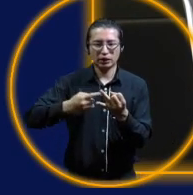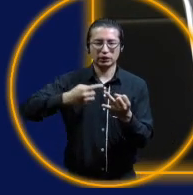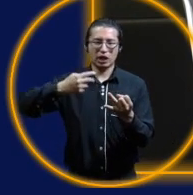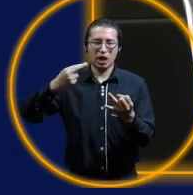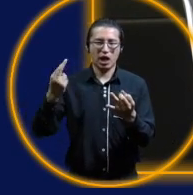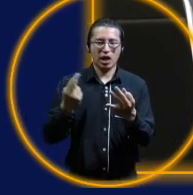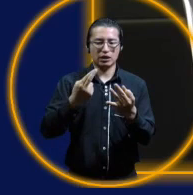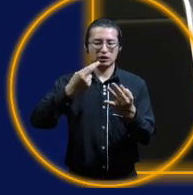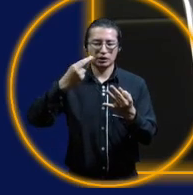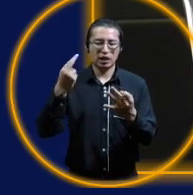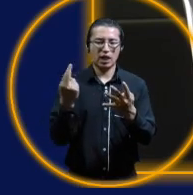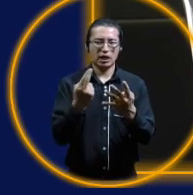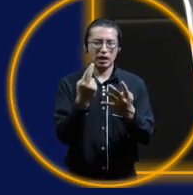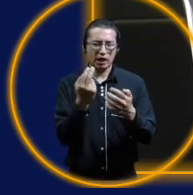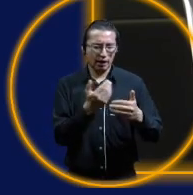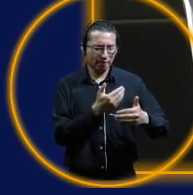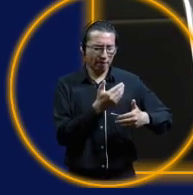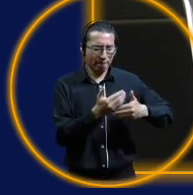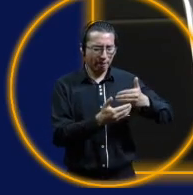small and finishing it